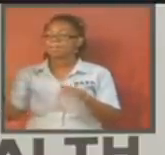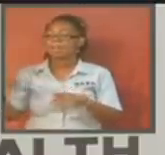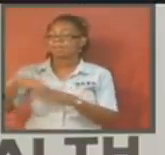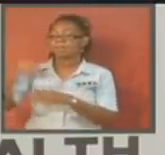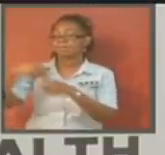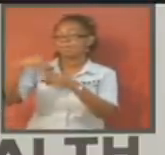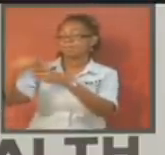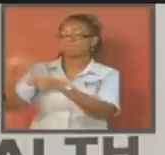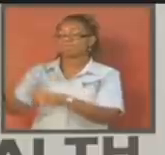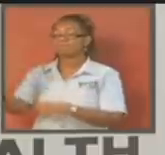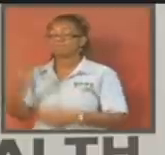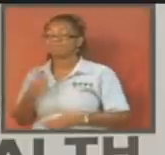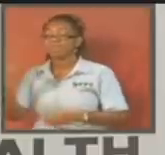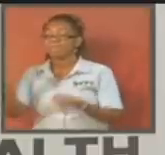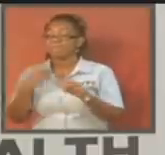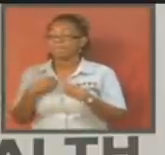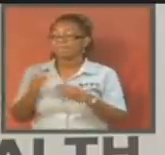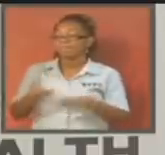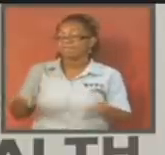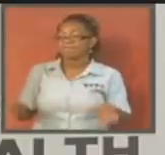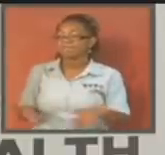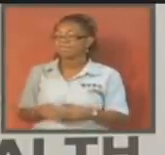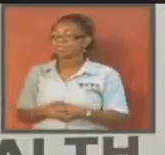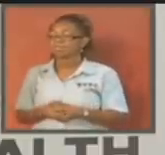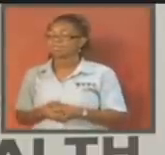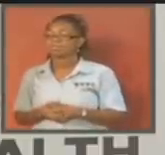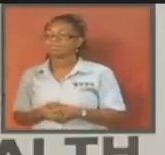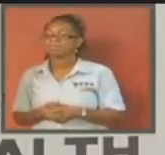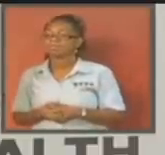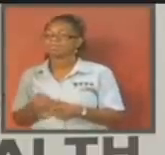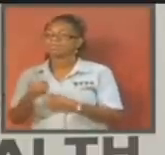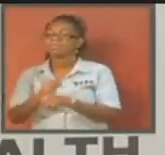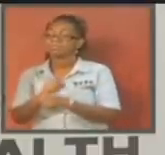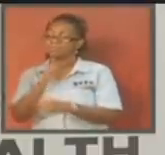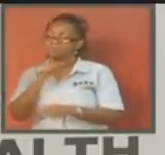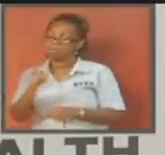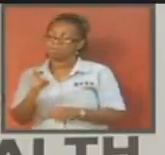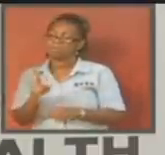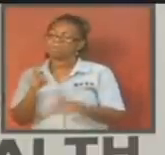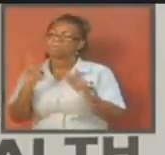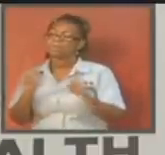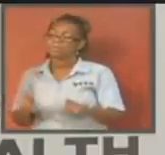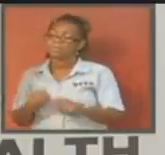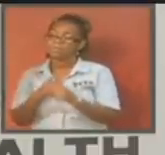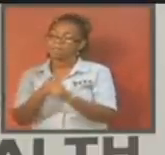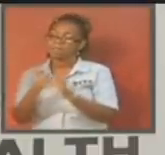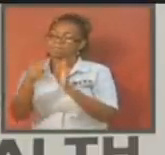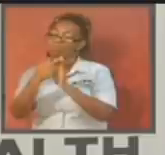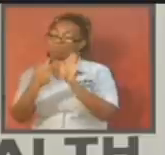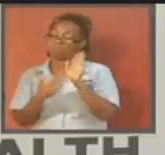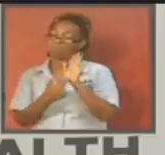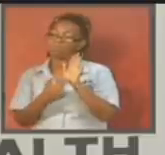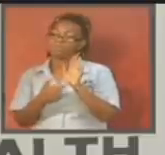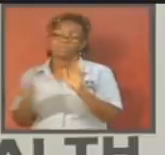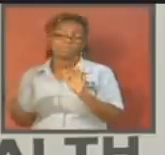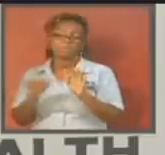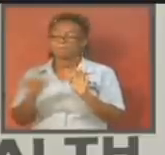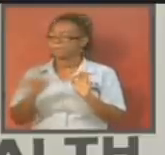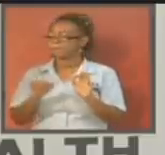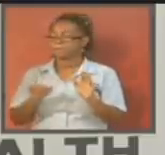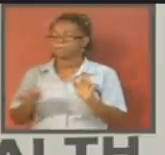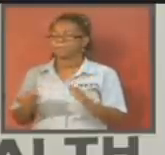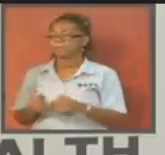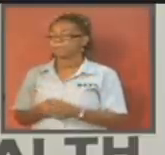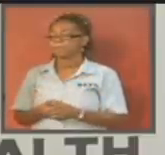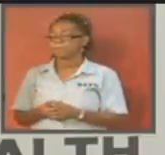we show them how to be away from the person and follow the guidelines. And if it's the reverse, where they themselves are infected,